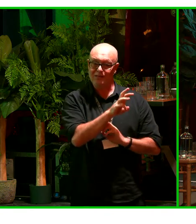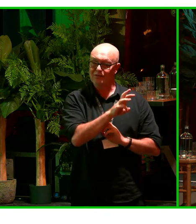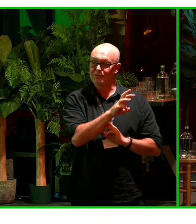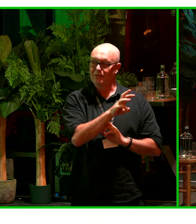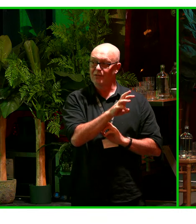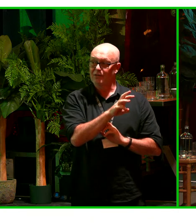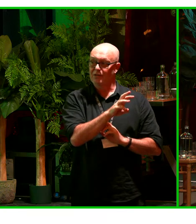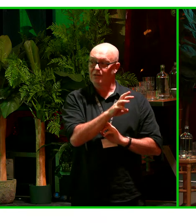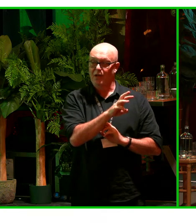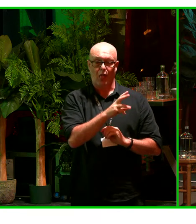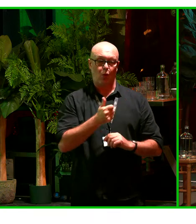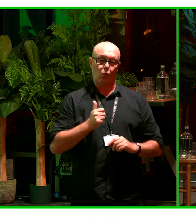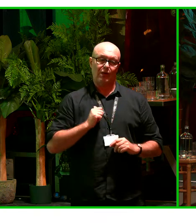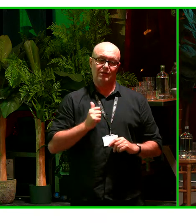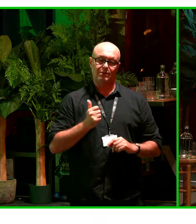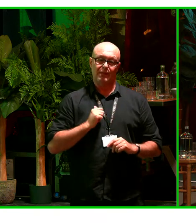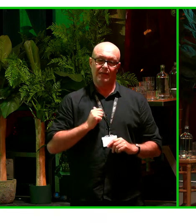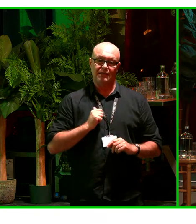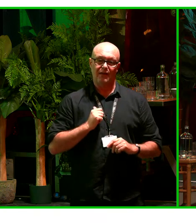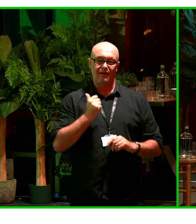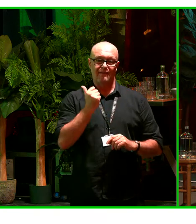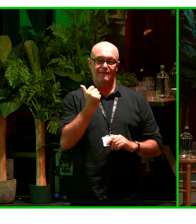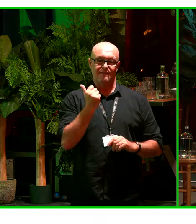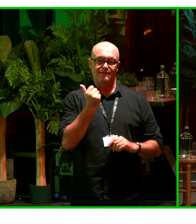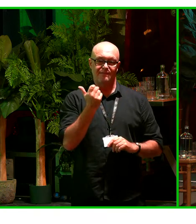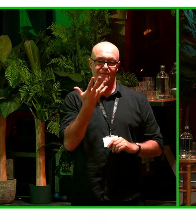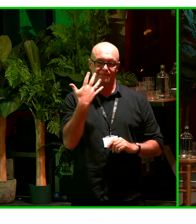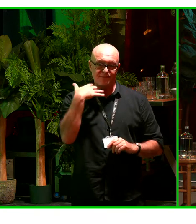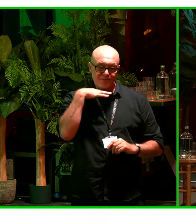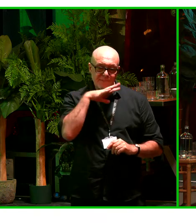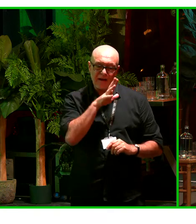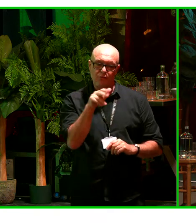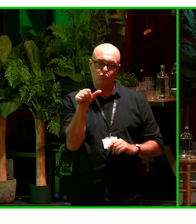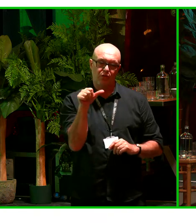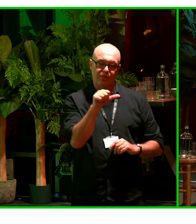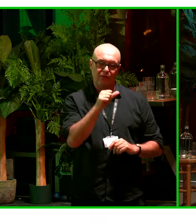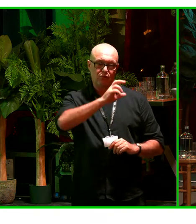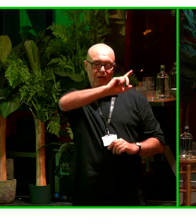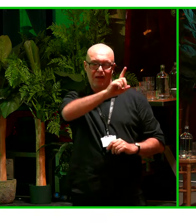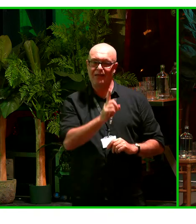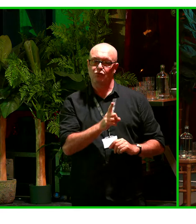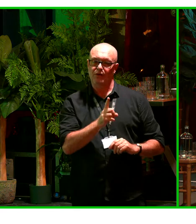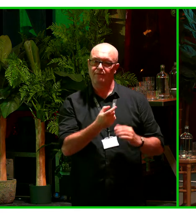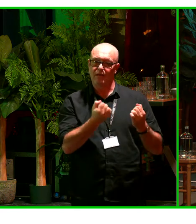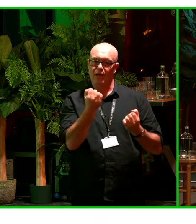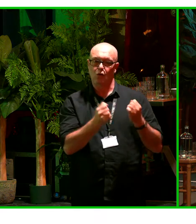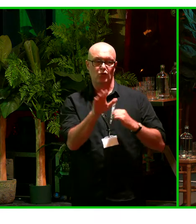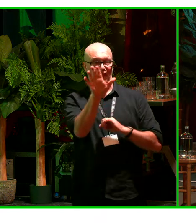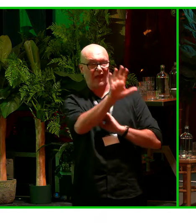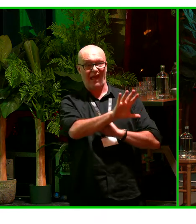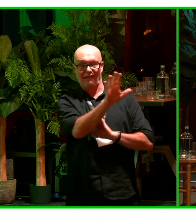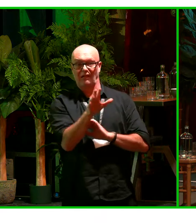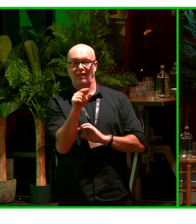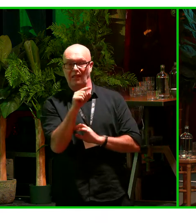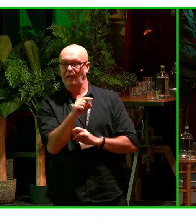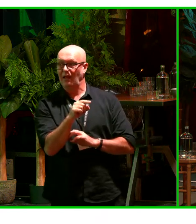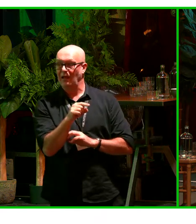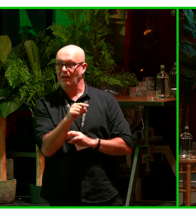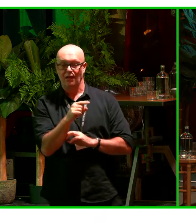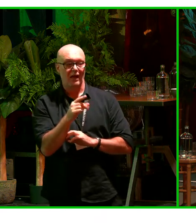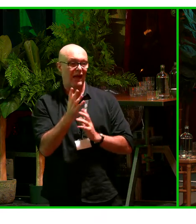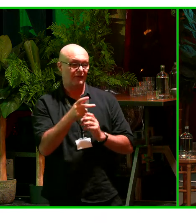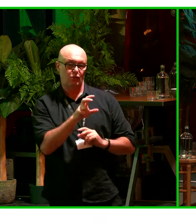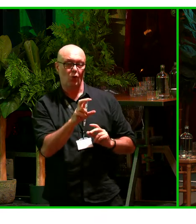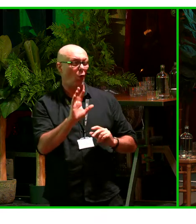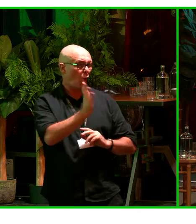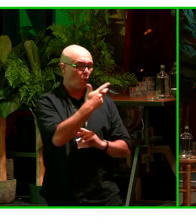we've predicted approximately 500,000 electric vehicles within our patch that we need to charge, either in the workplace